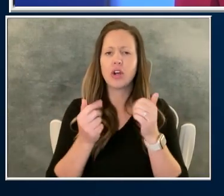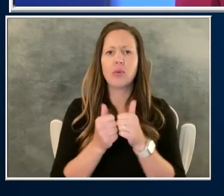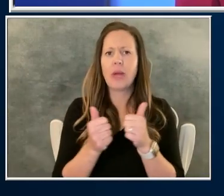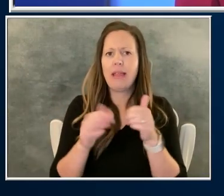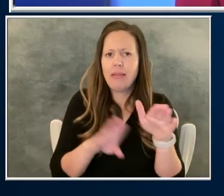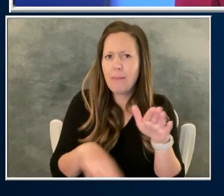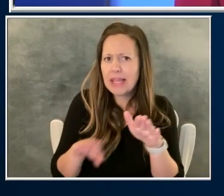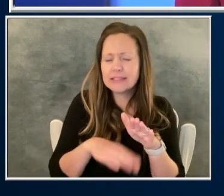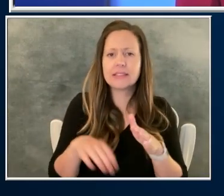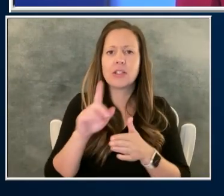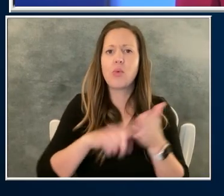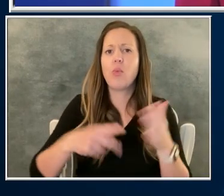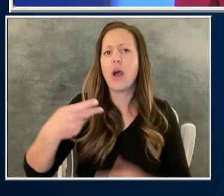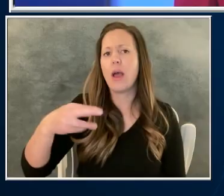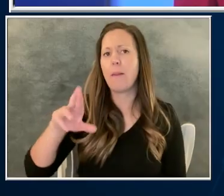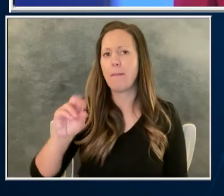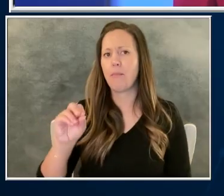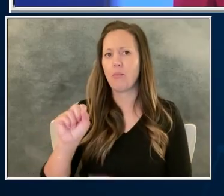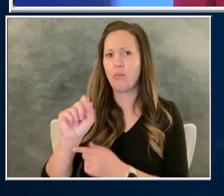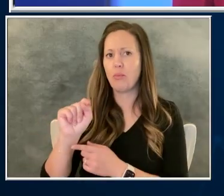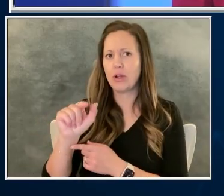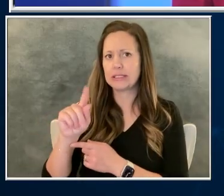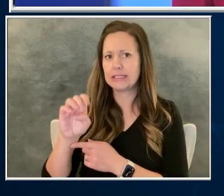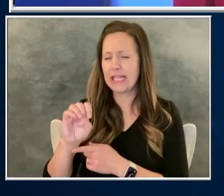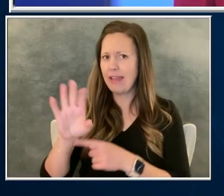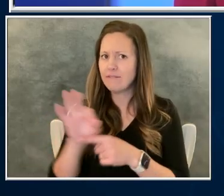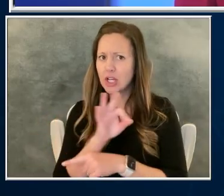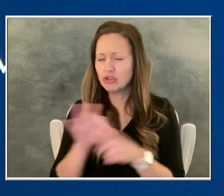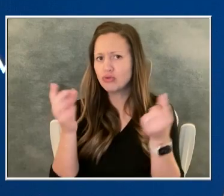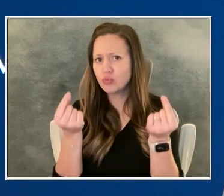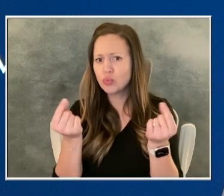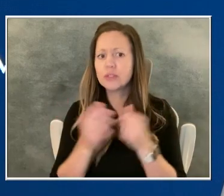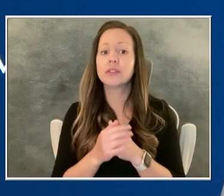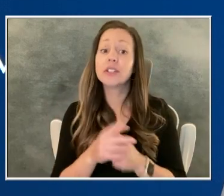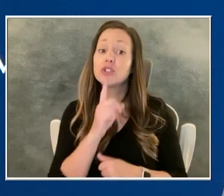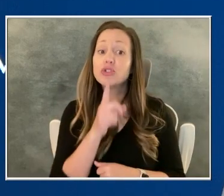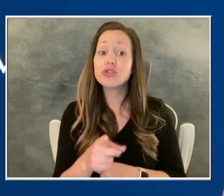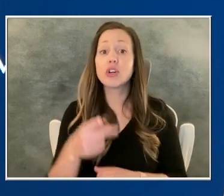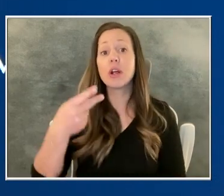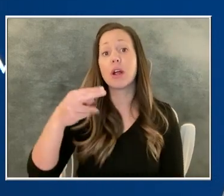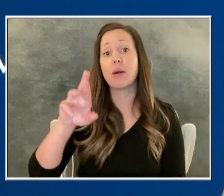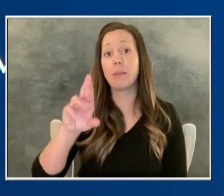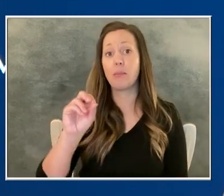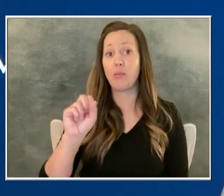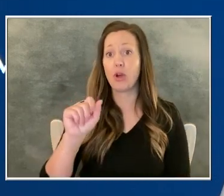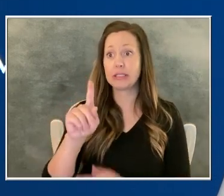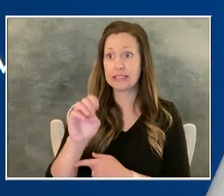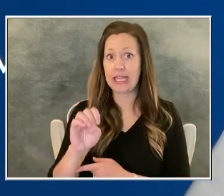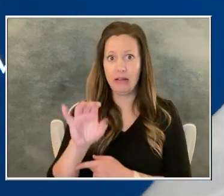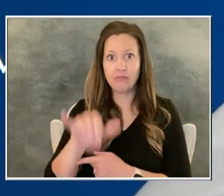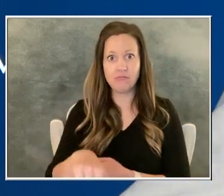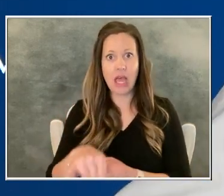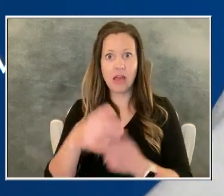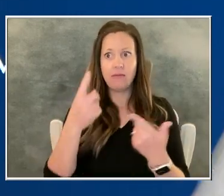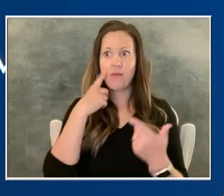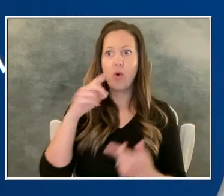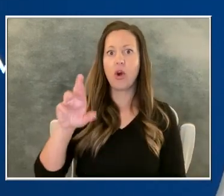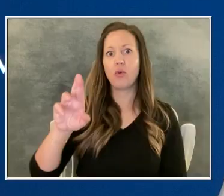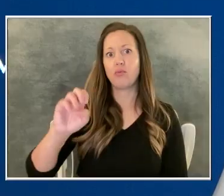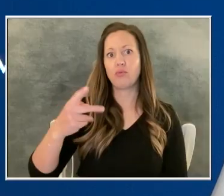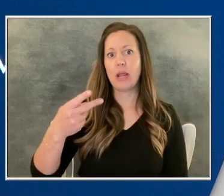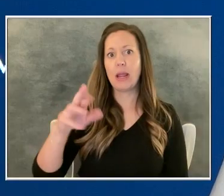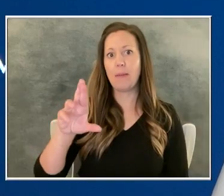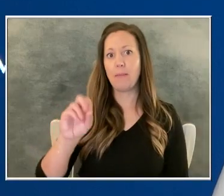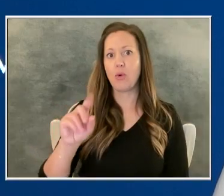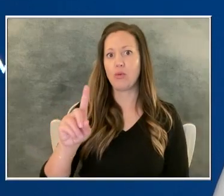the prostate? What is its function? Sure. So the prostate is a reproductive organ. It's in the lower pelvis.